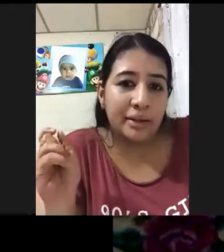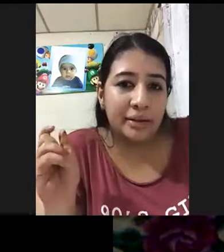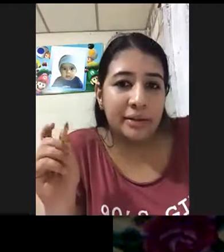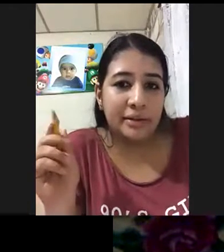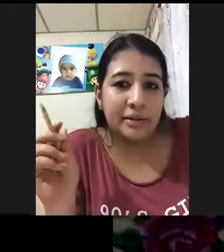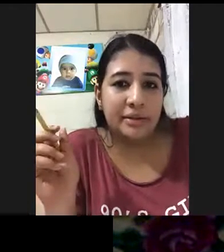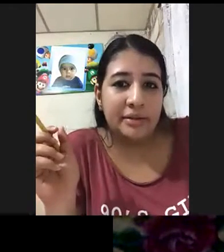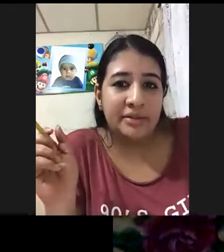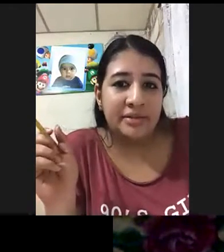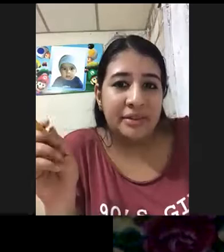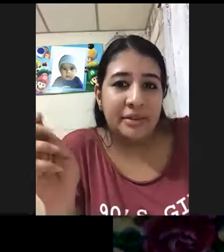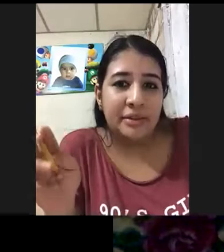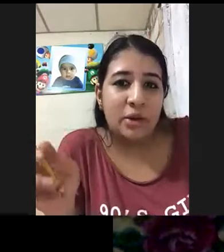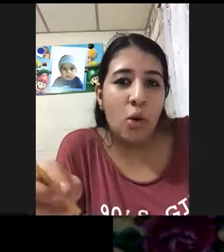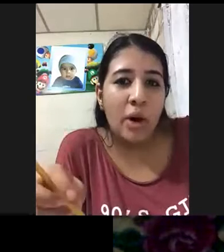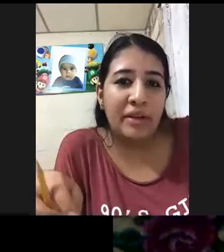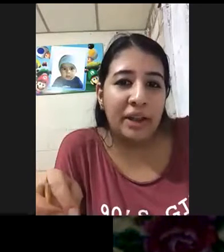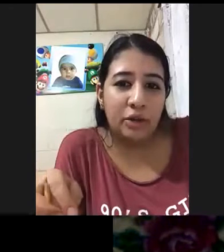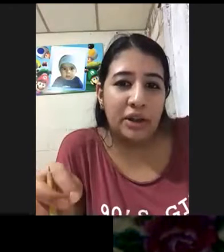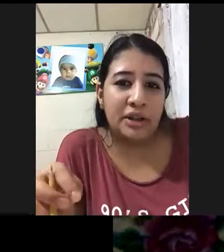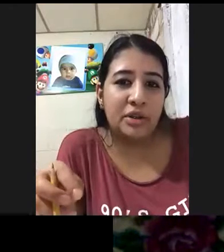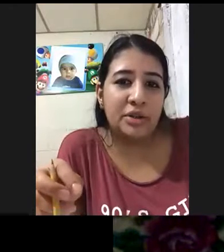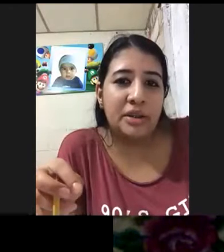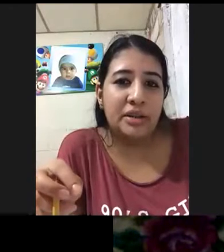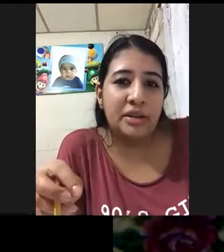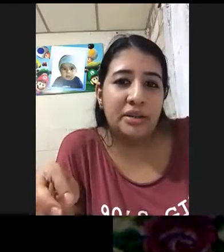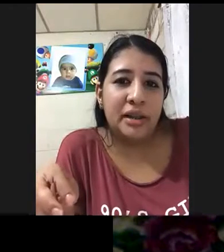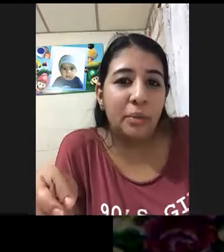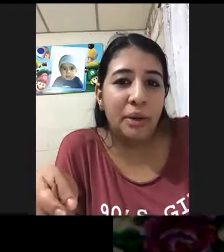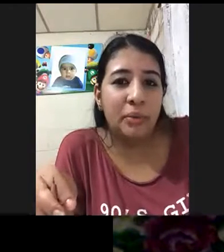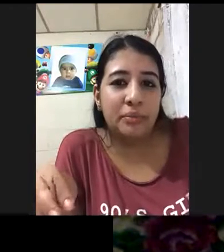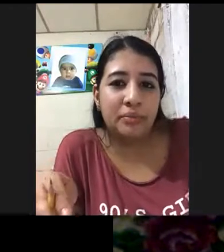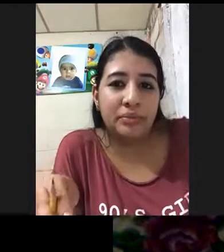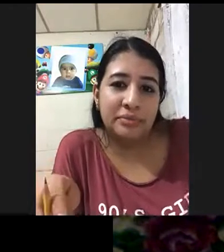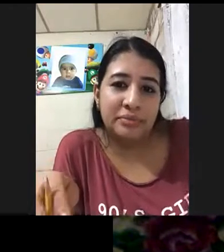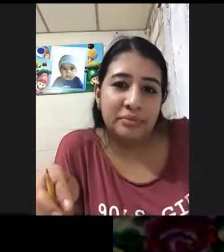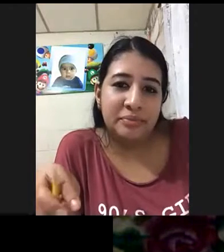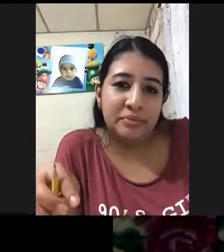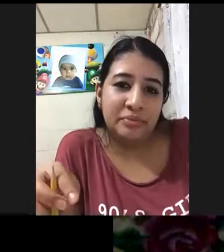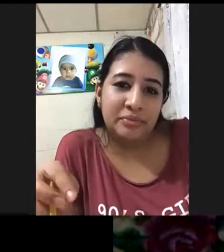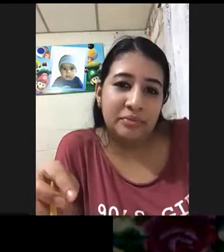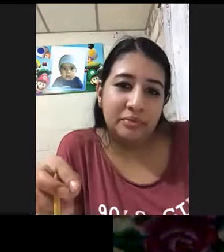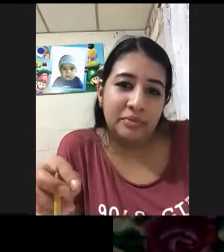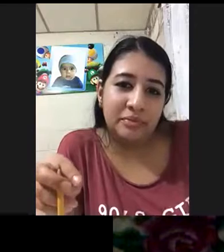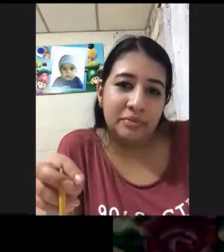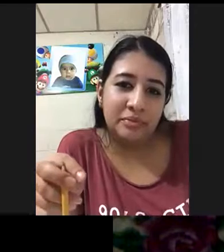semana. Yes. O eventos, decía, no sé. Activities. Es lo mismo. Yes.